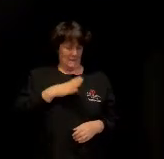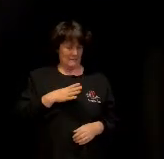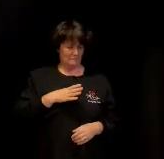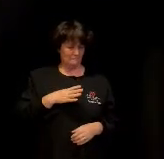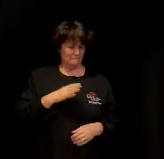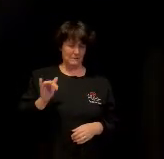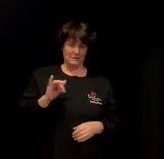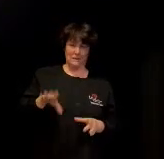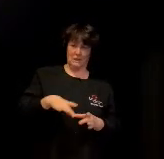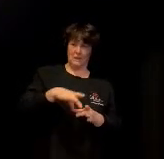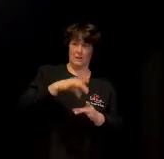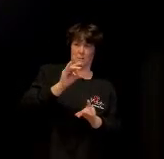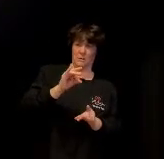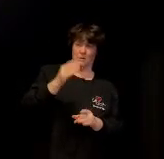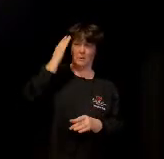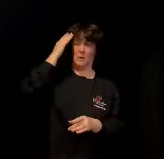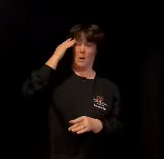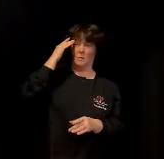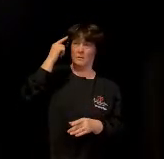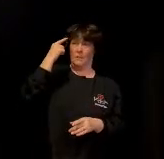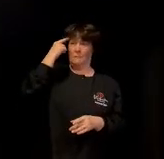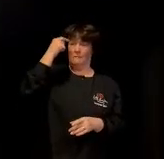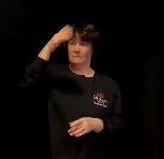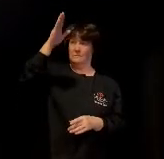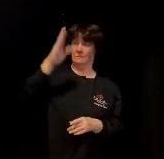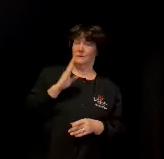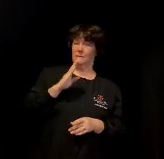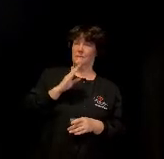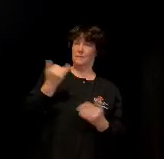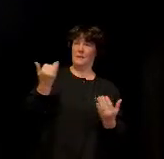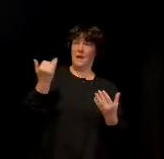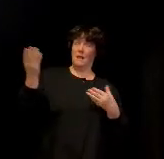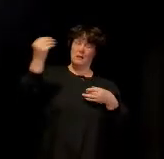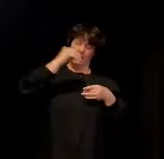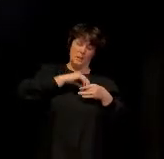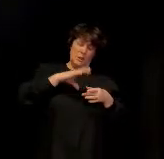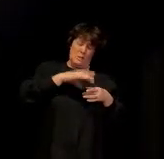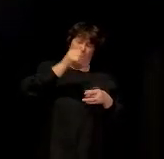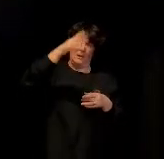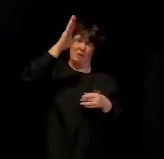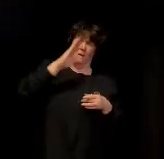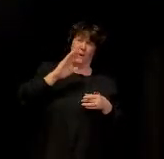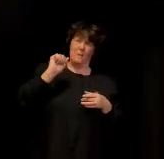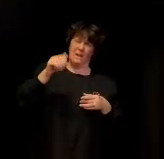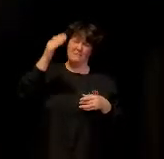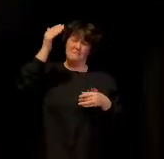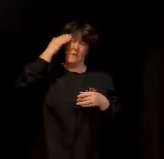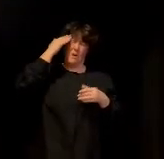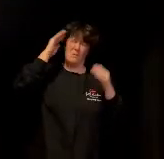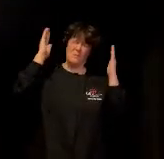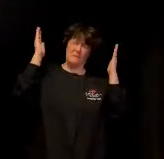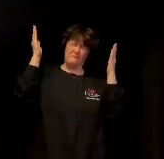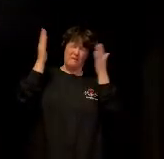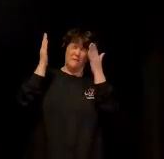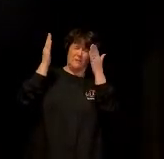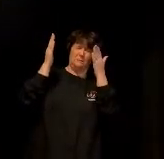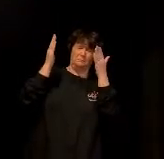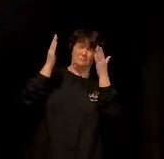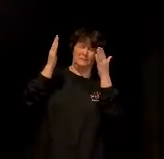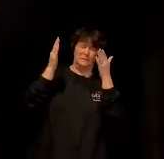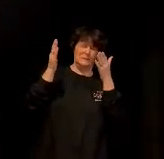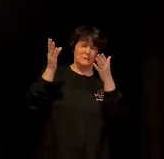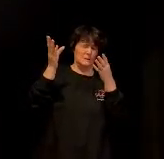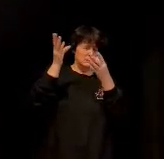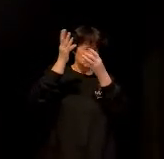God knows the thoughts of God. Therefore, you and I have now the Spirit of God that we can know, be cognizant, be aware, have information,